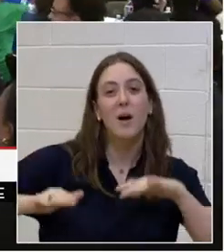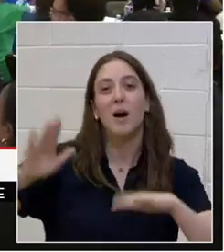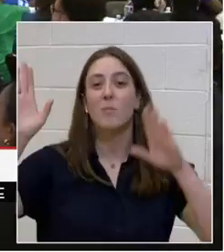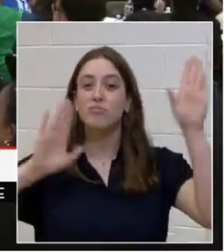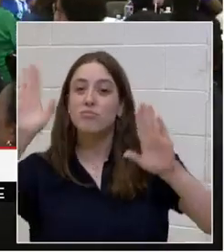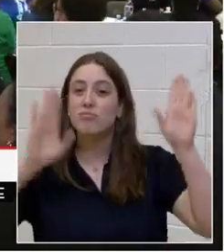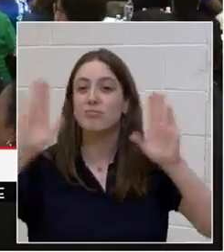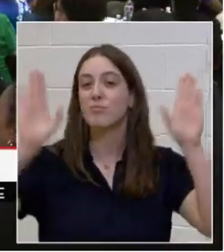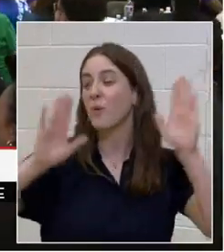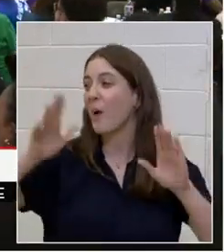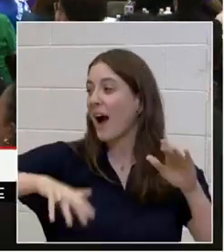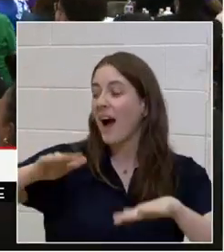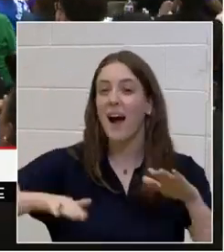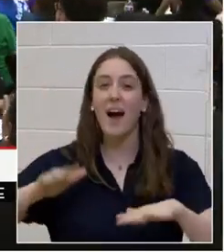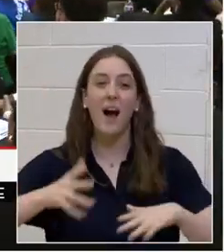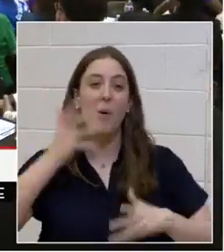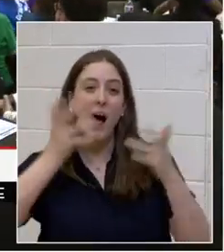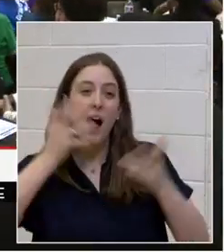God,